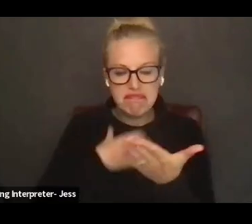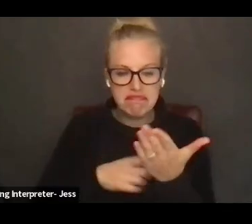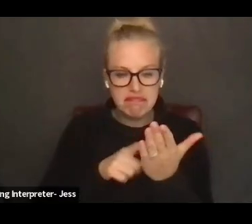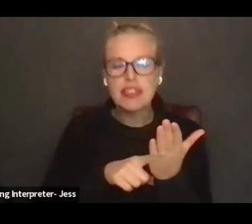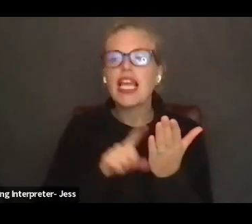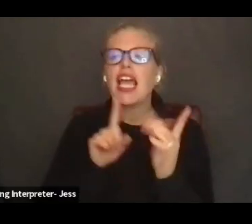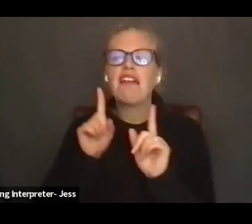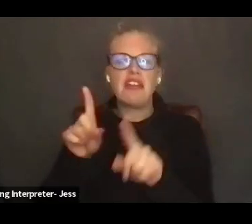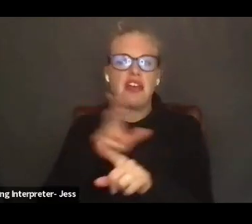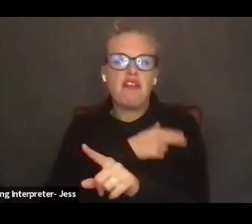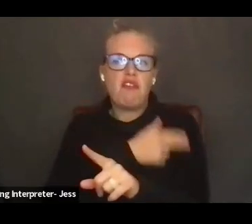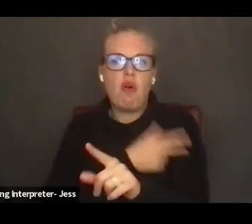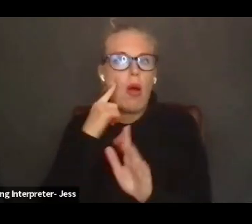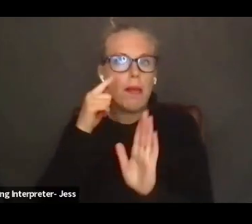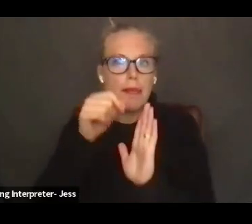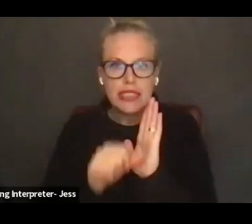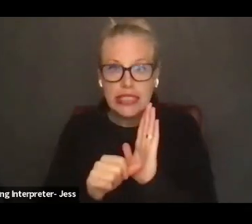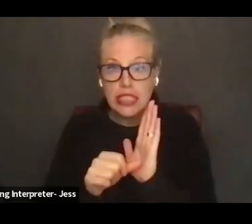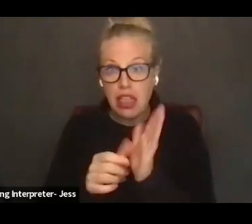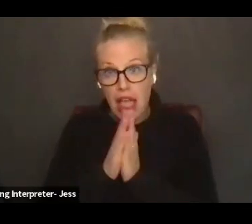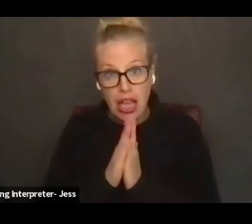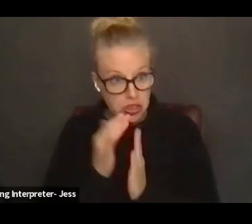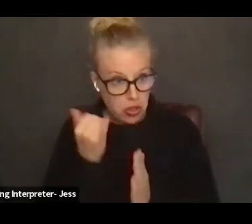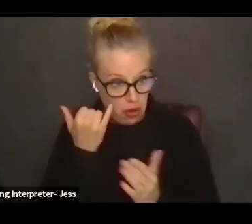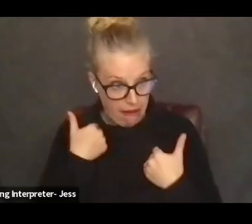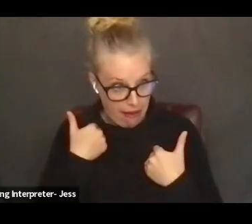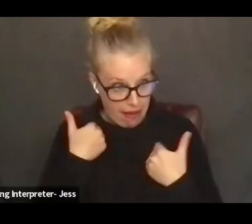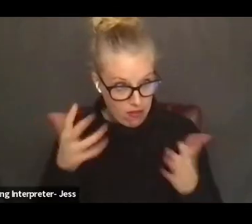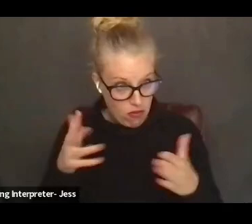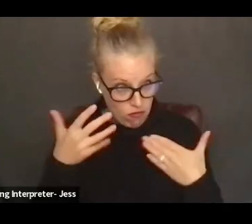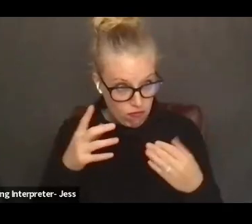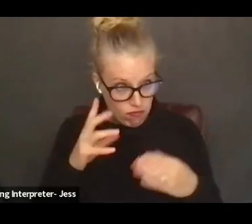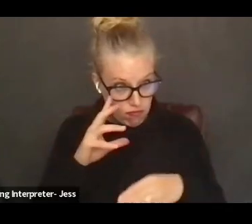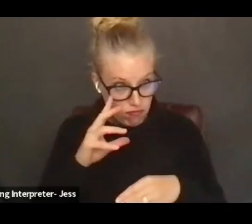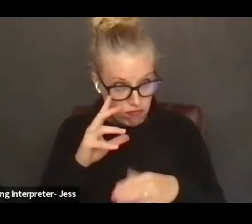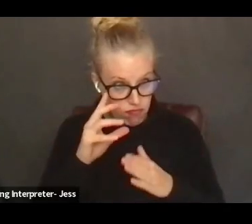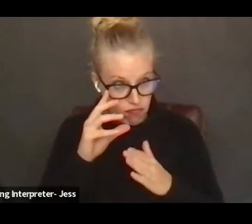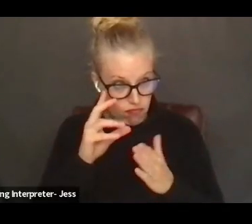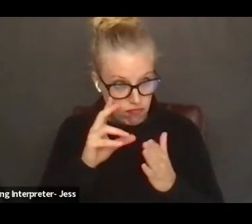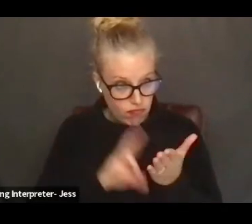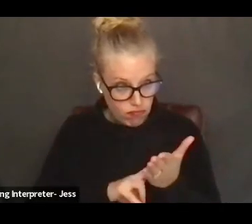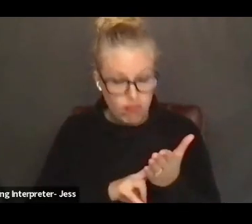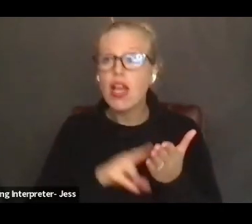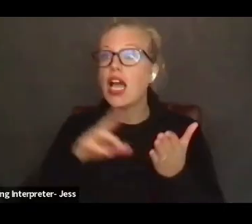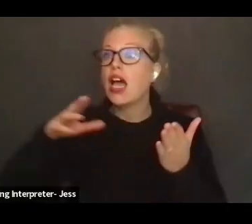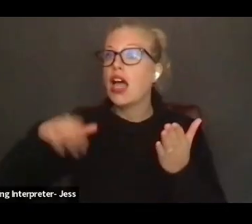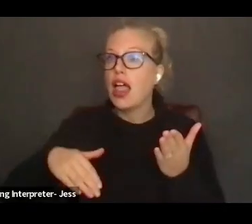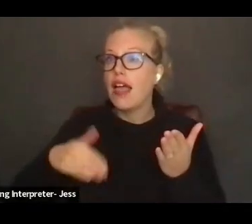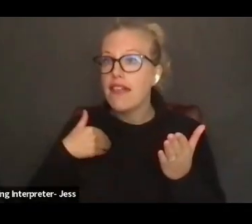hospital for a procedure. They'll ask you if you have a healthcare directive, and if you don't,